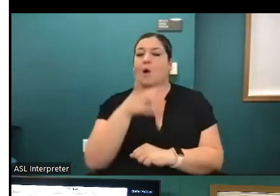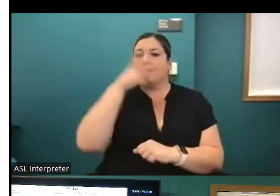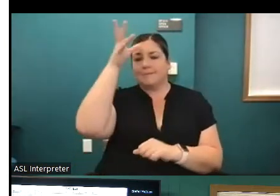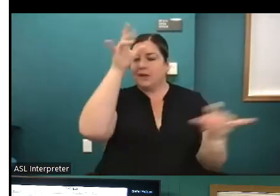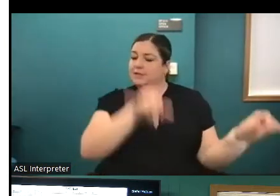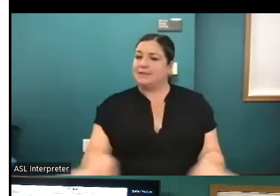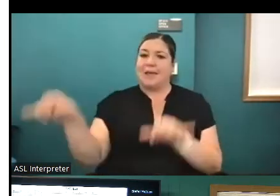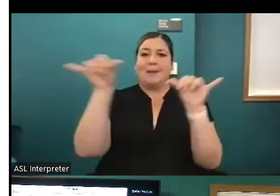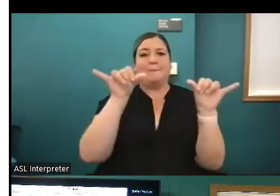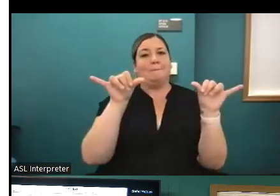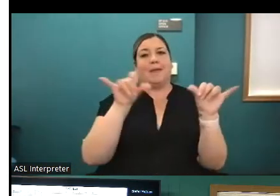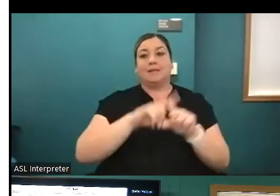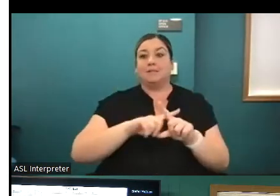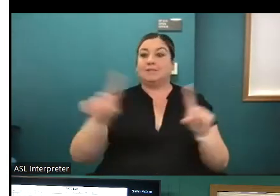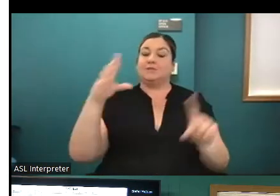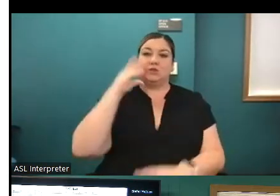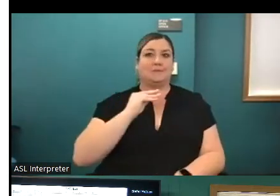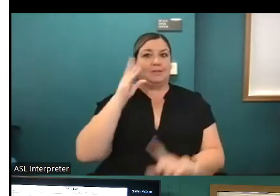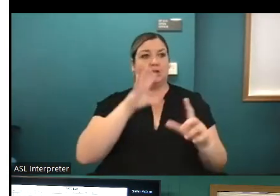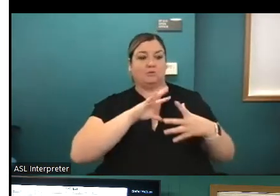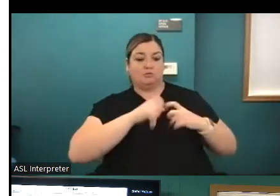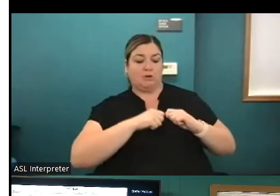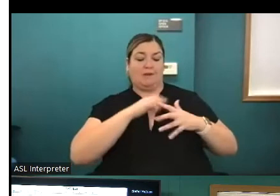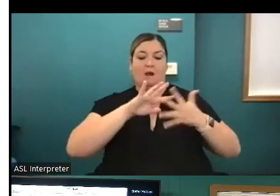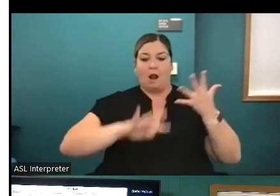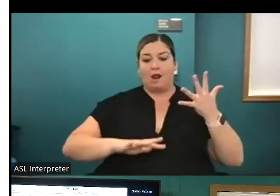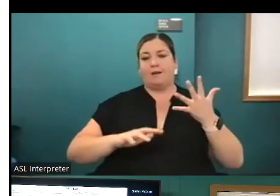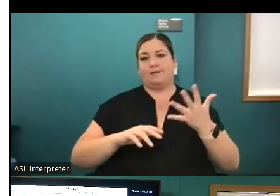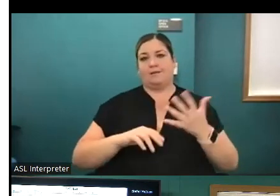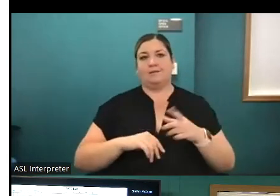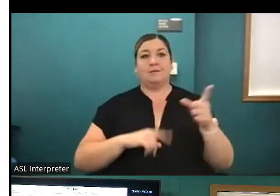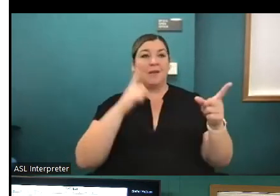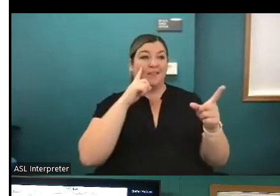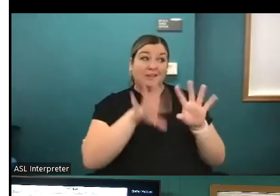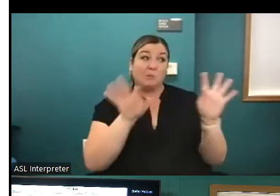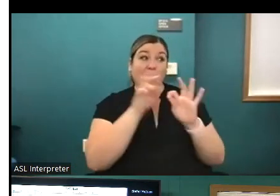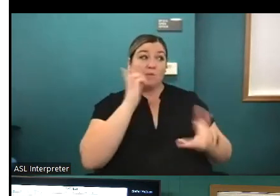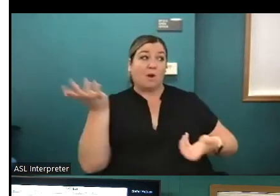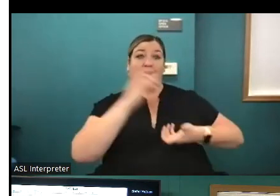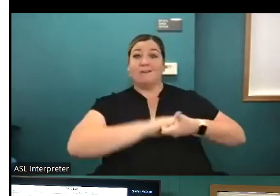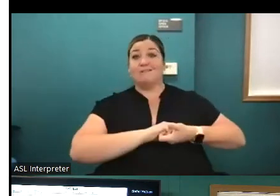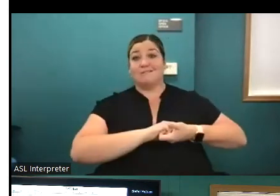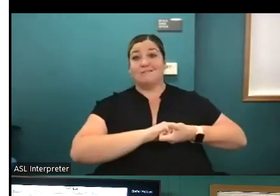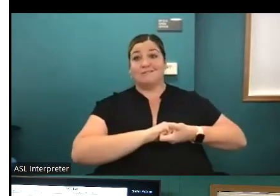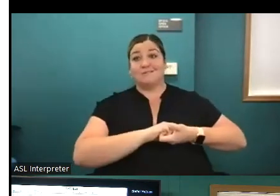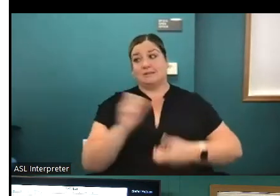through that way differently than the next one. Right. Yeah. But I think that's the power in collaboration, like, Yes. and I